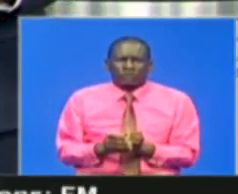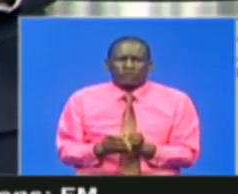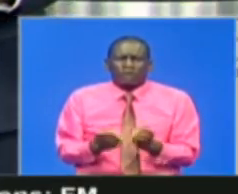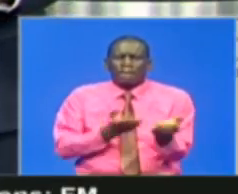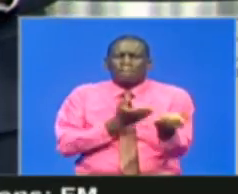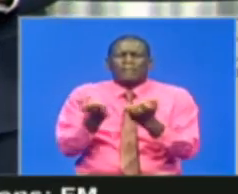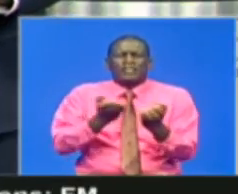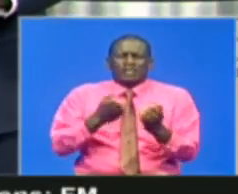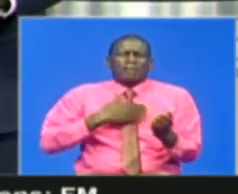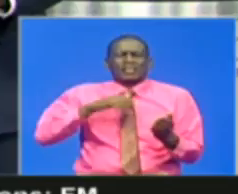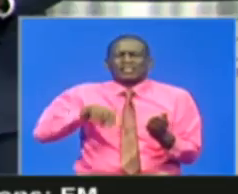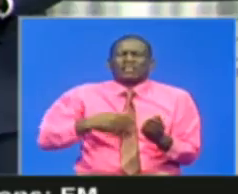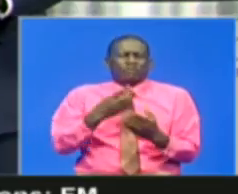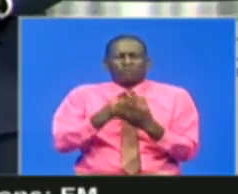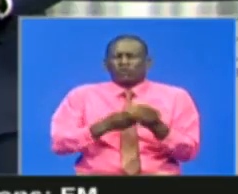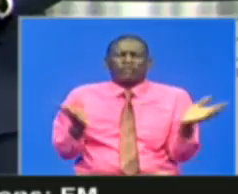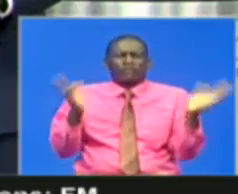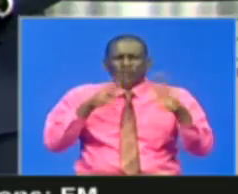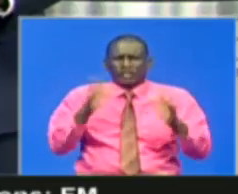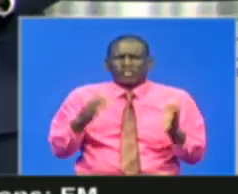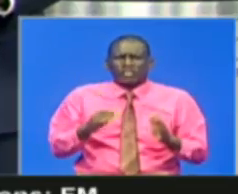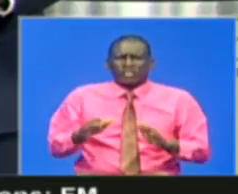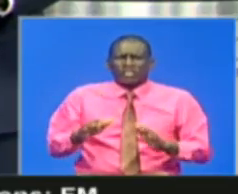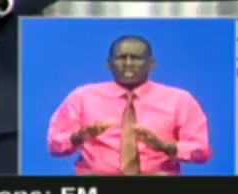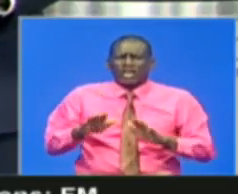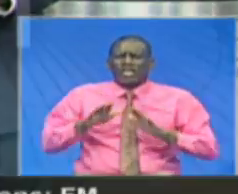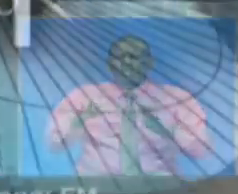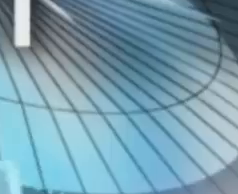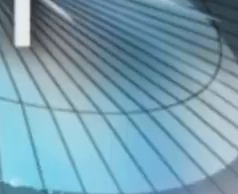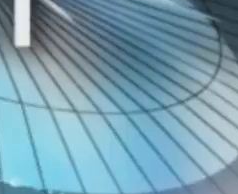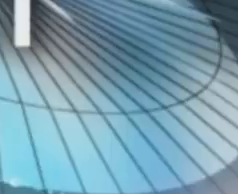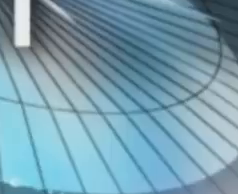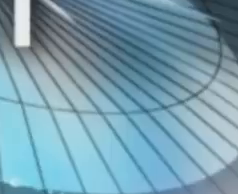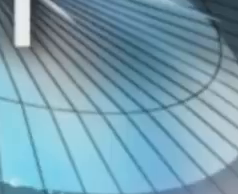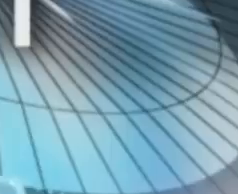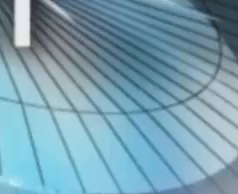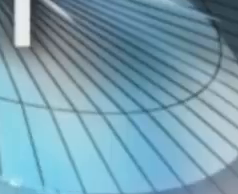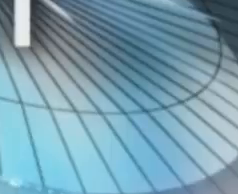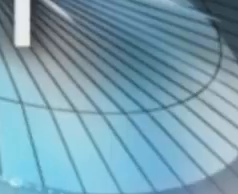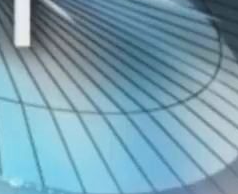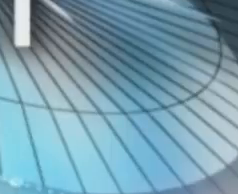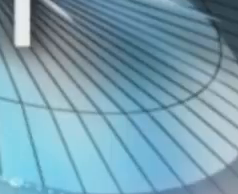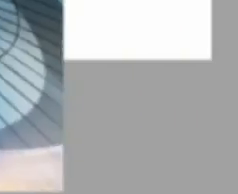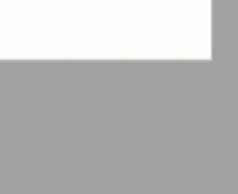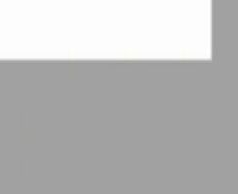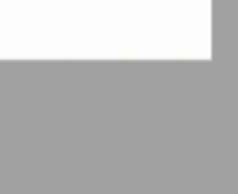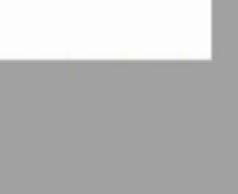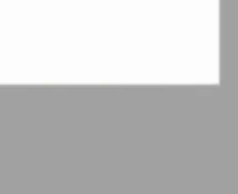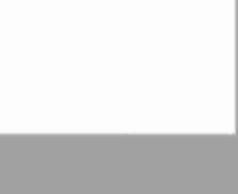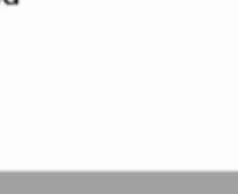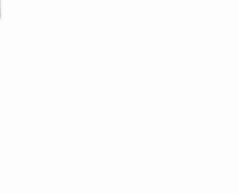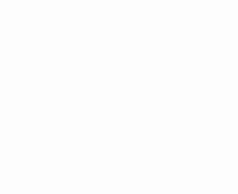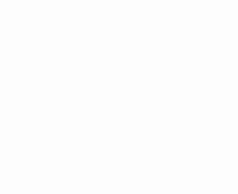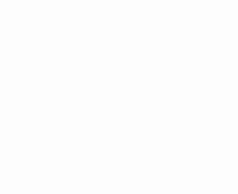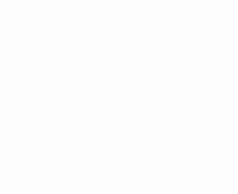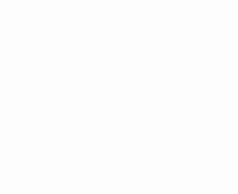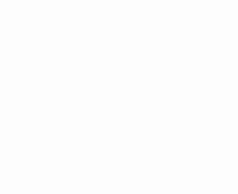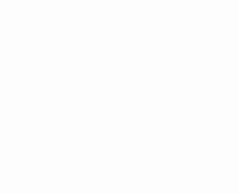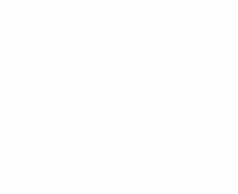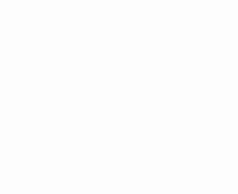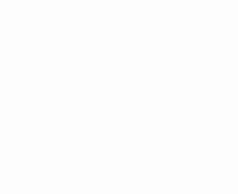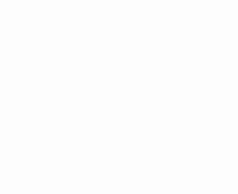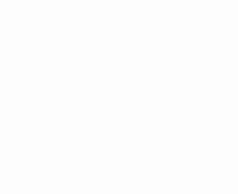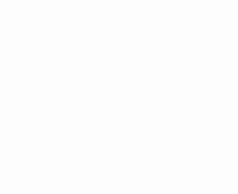Business, myself, both done, but I leave with financials. Have a good night. NTV Financial Report, in association with